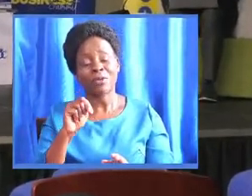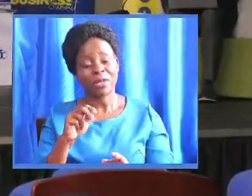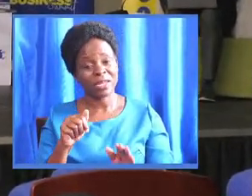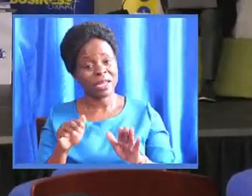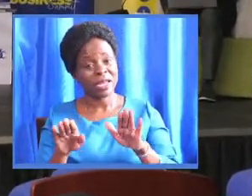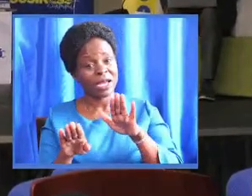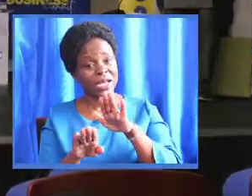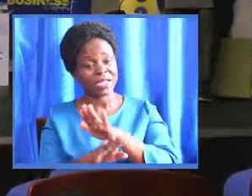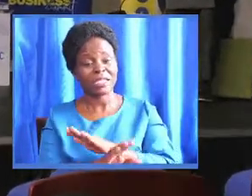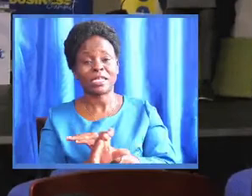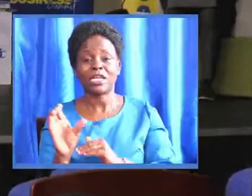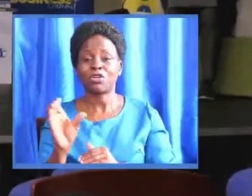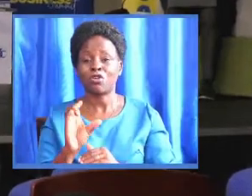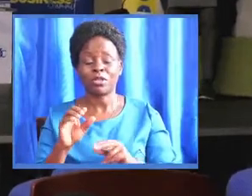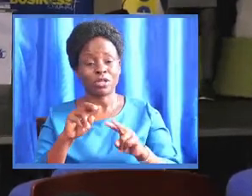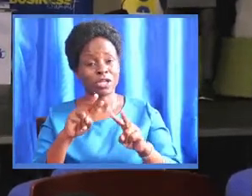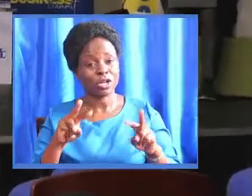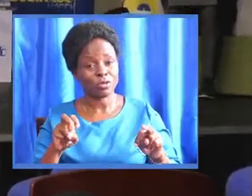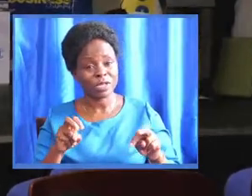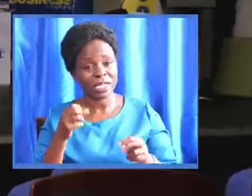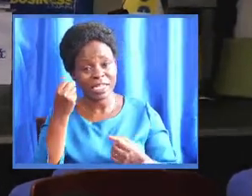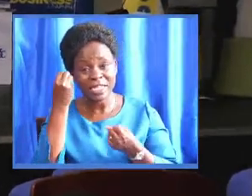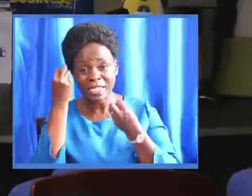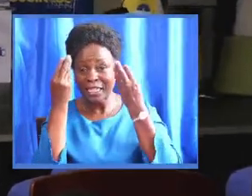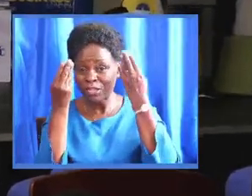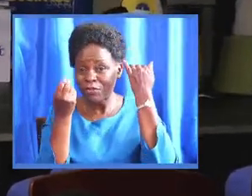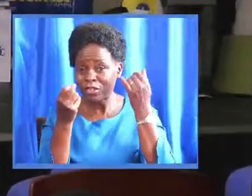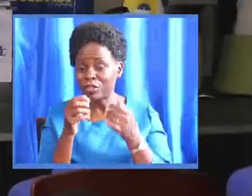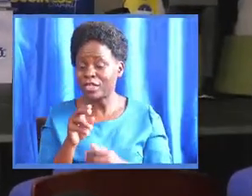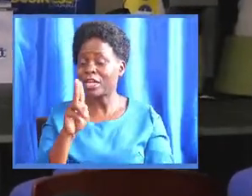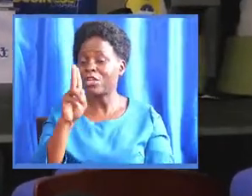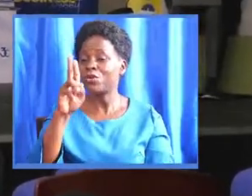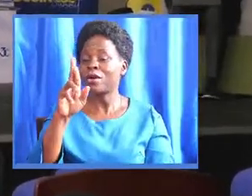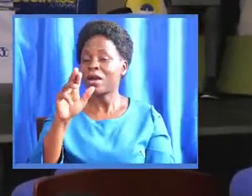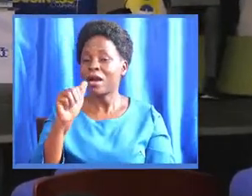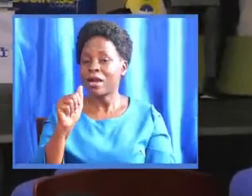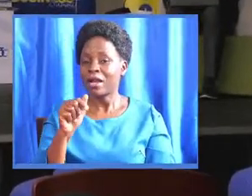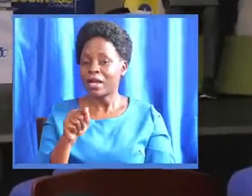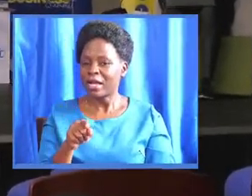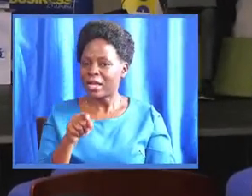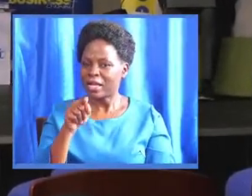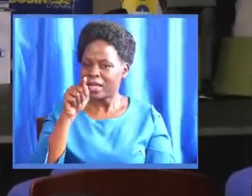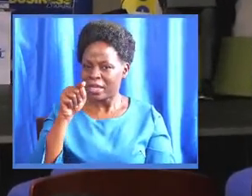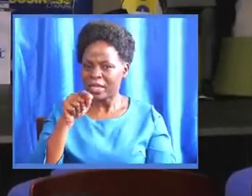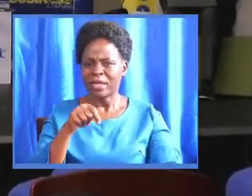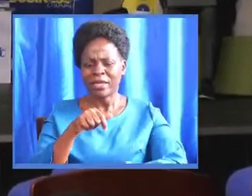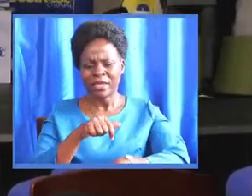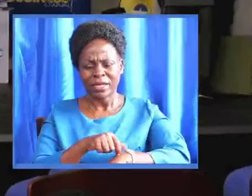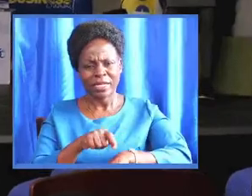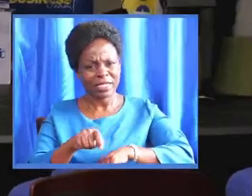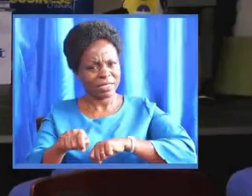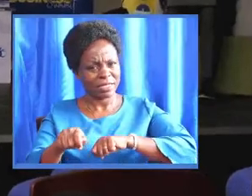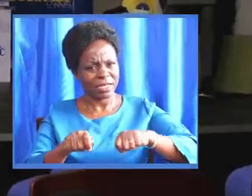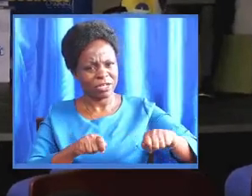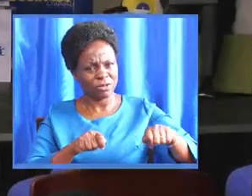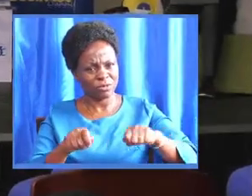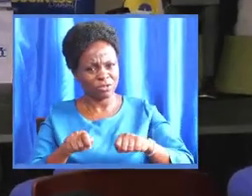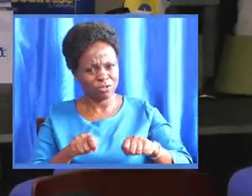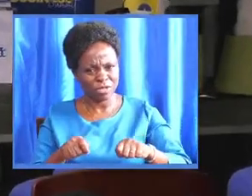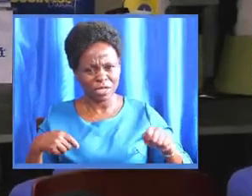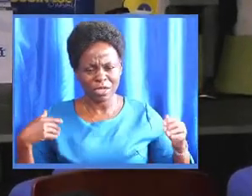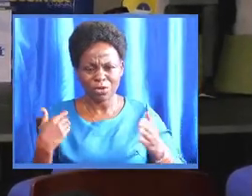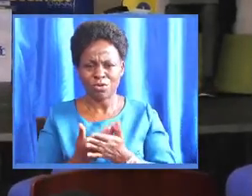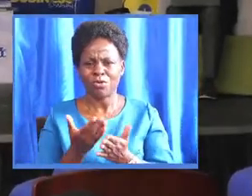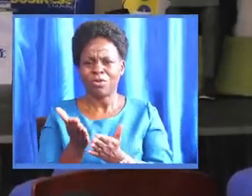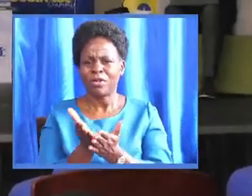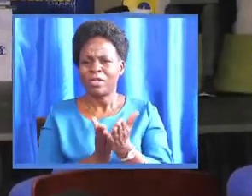Assistant Commissioner, Research and Innovation at Uganda Revenue Authority. She's a seasoned tax administrator who has served at URA